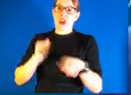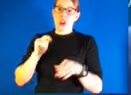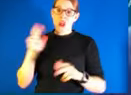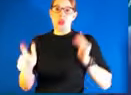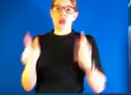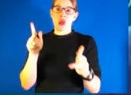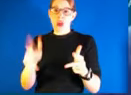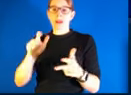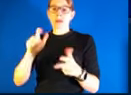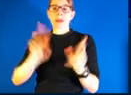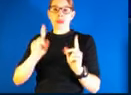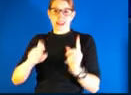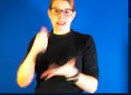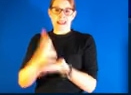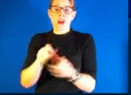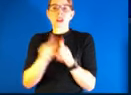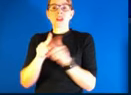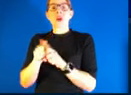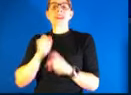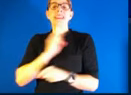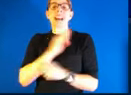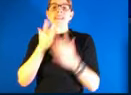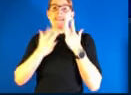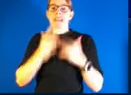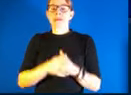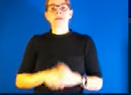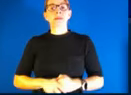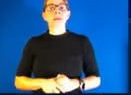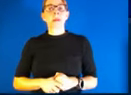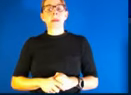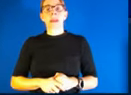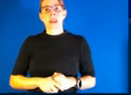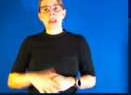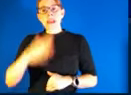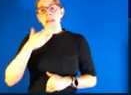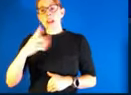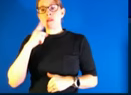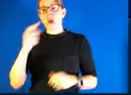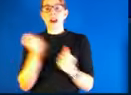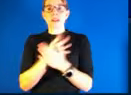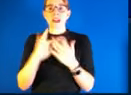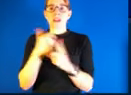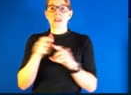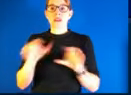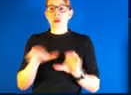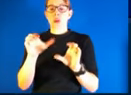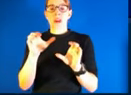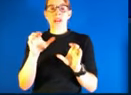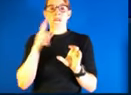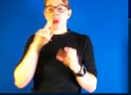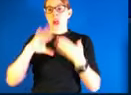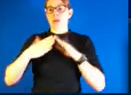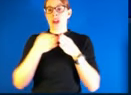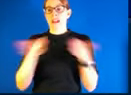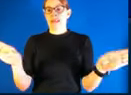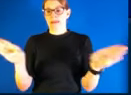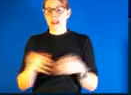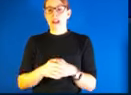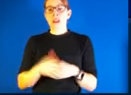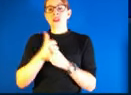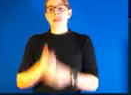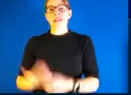staffing. Well, first of all, thank you for all you all are doing across our community. And I know you carry that burden on your shoulders and try to keep that